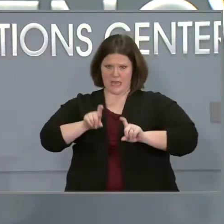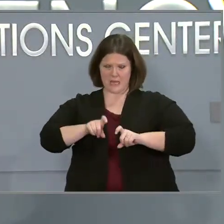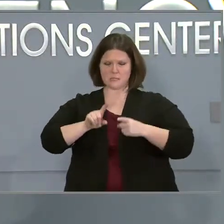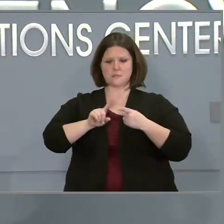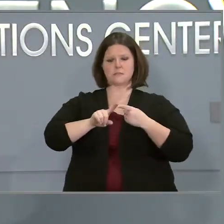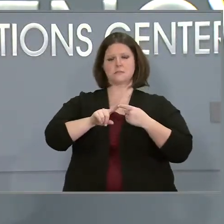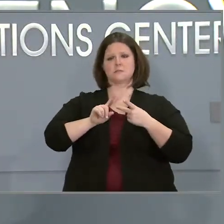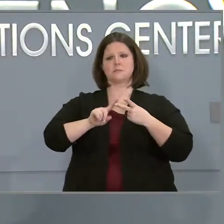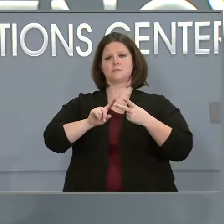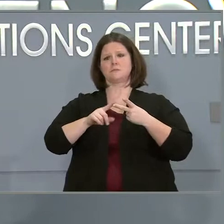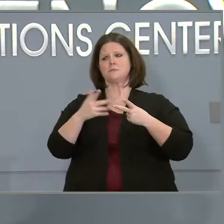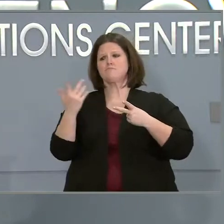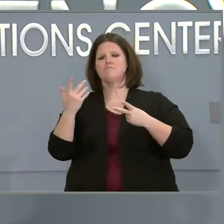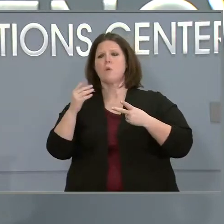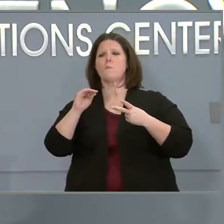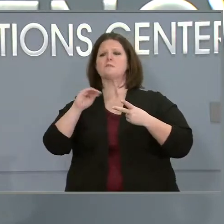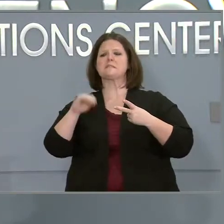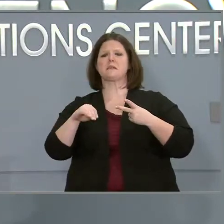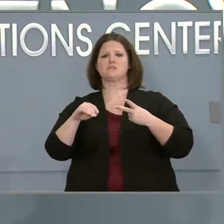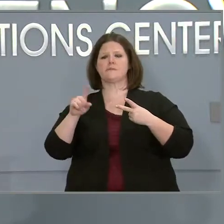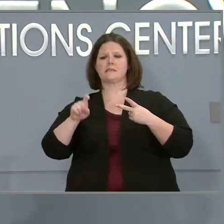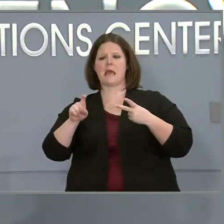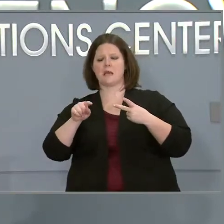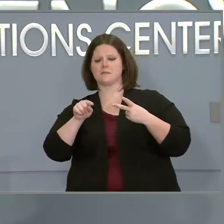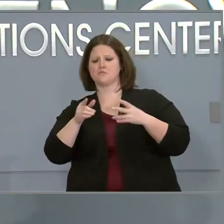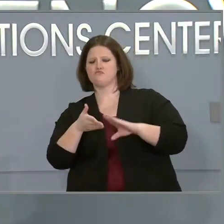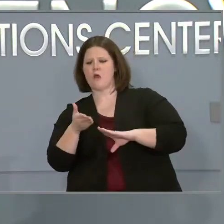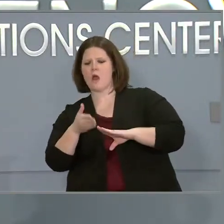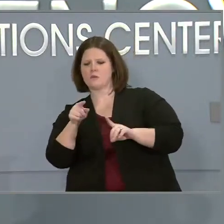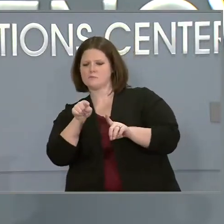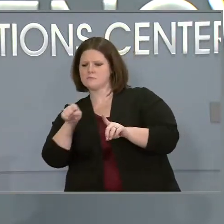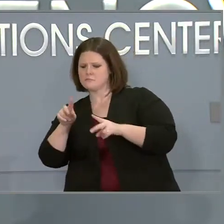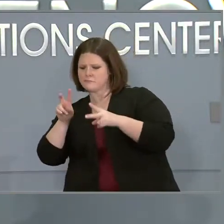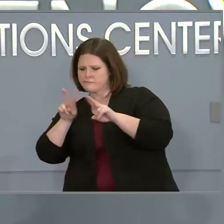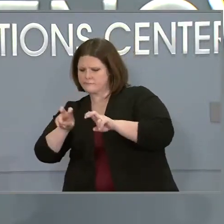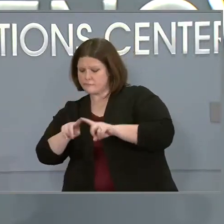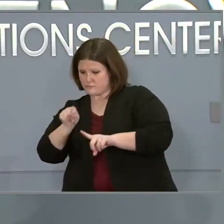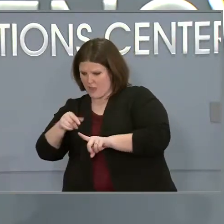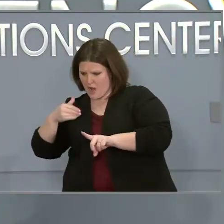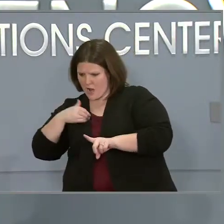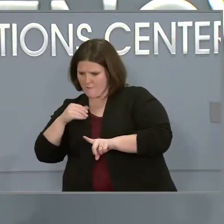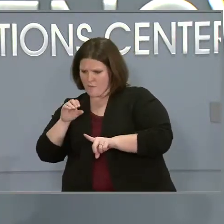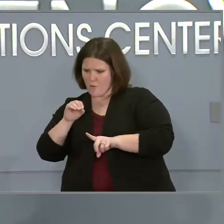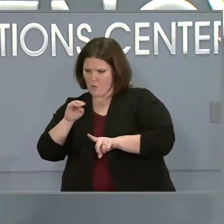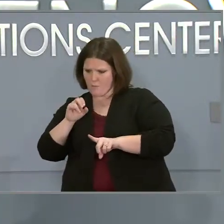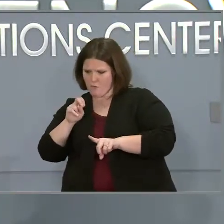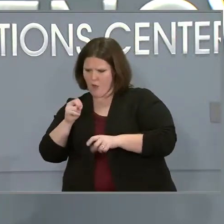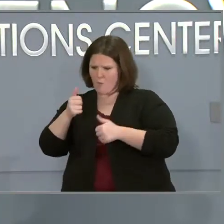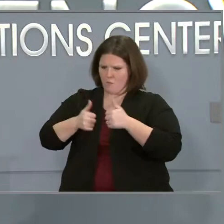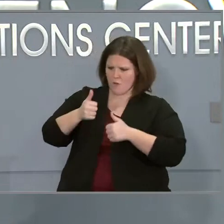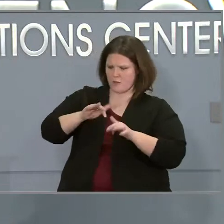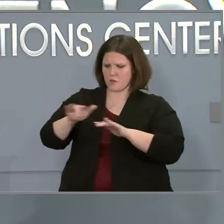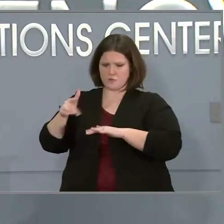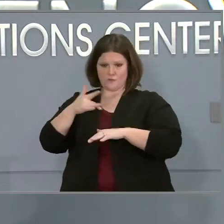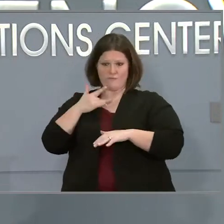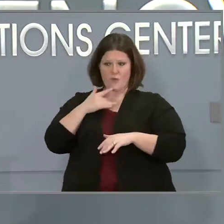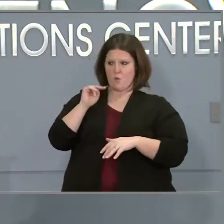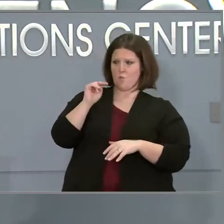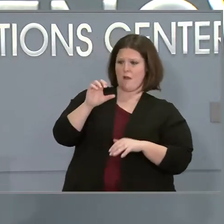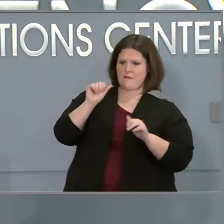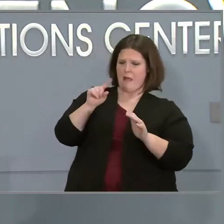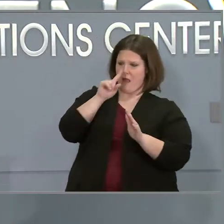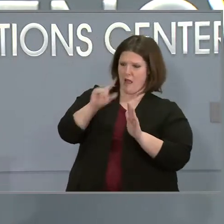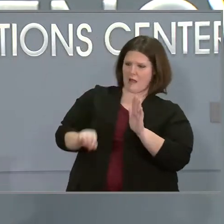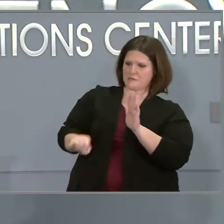many, what percentage of tests are being run? And, do you feel confident that we'll be able to identify it when it gets